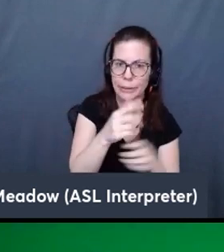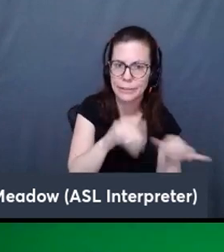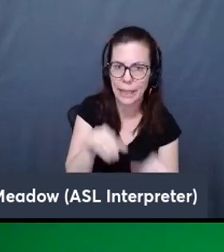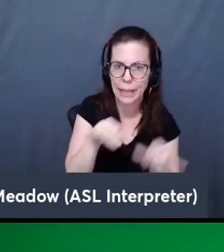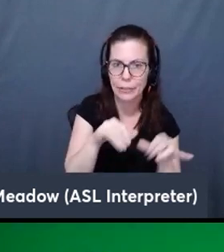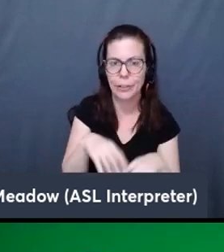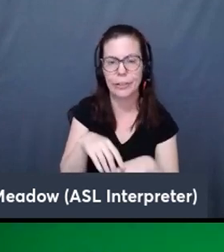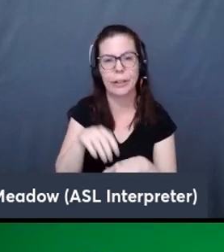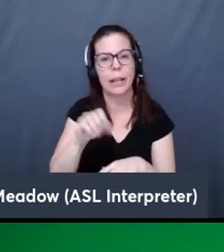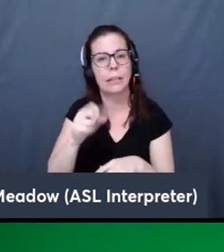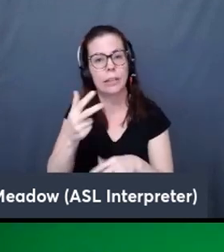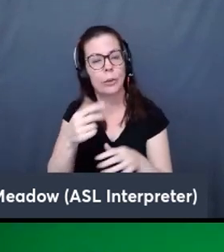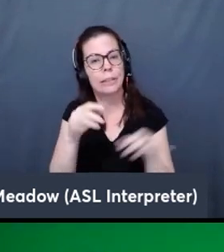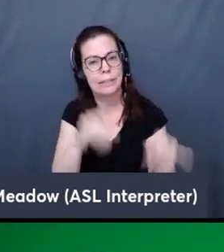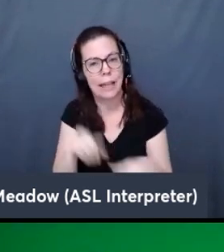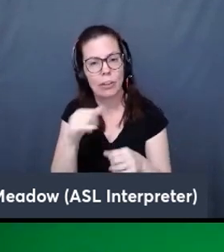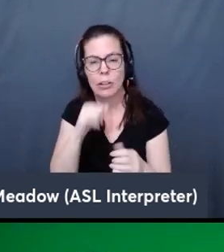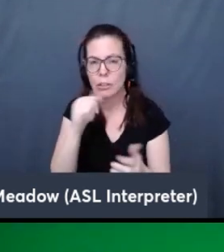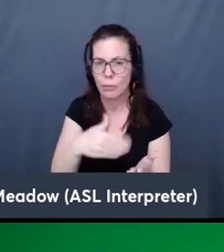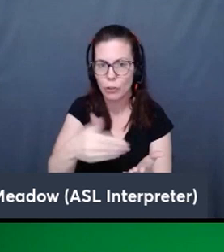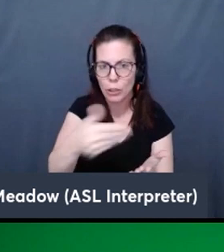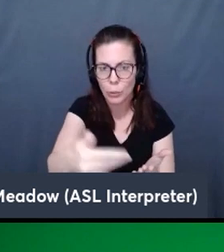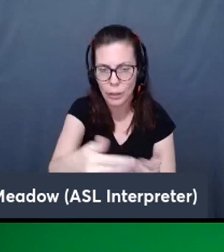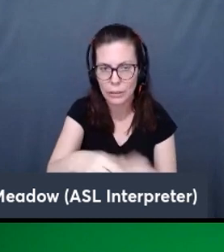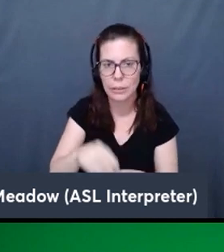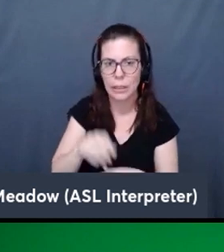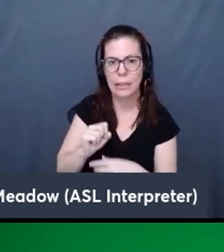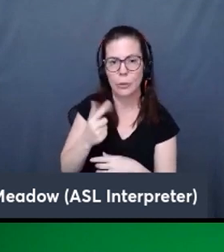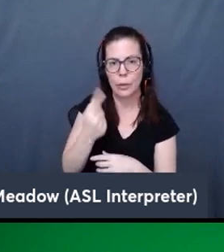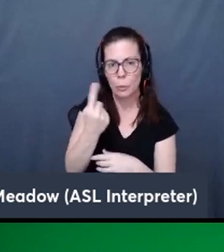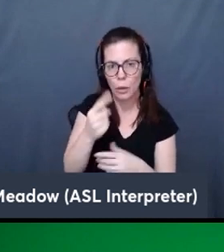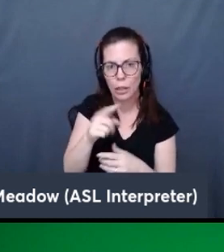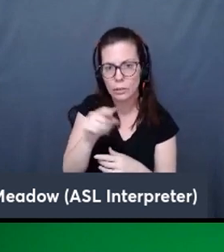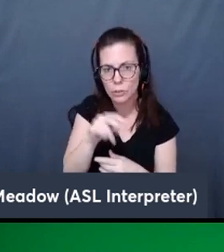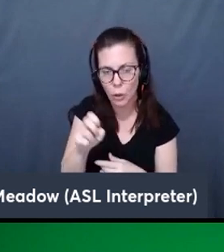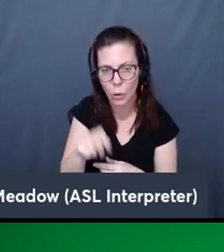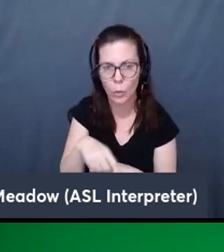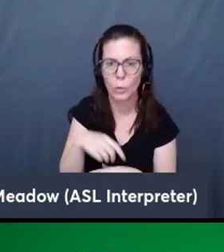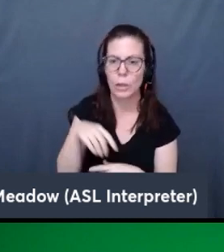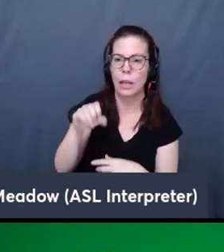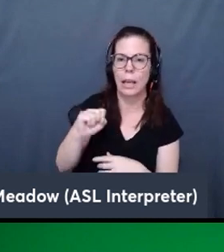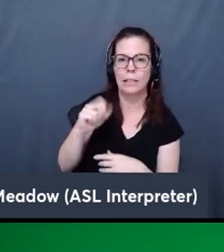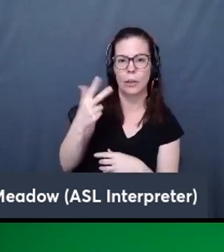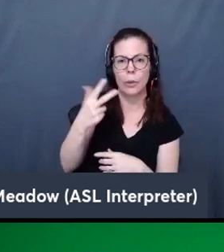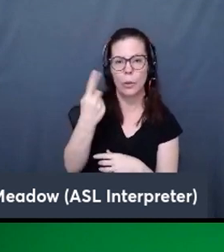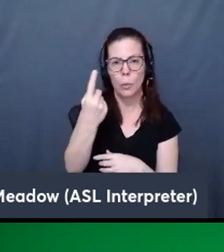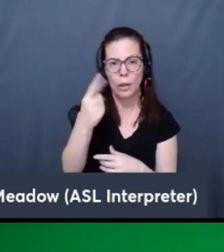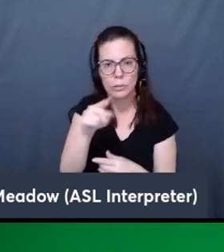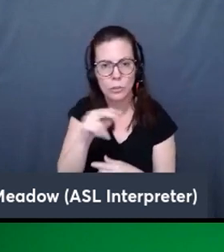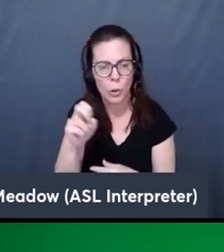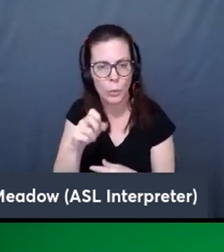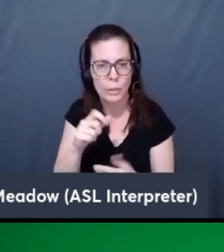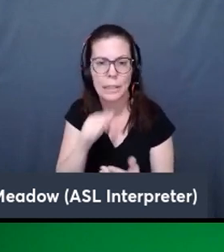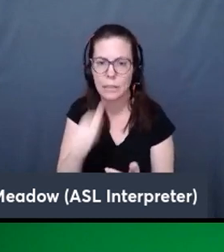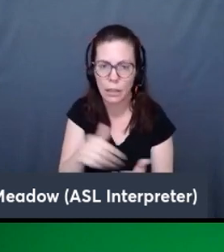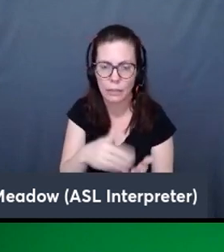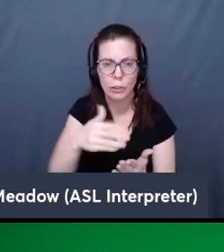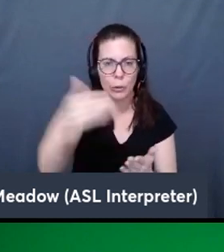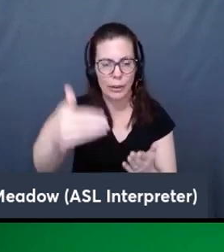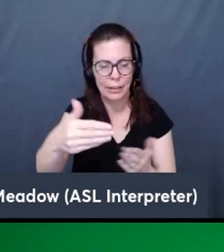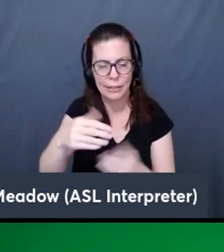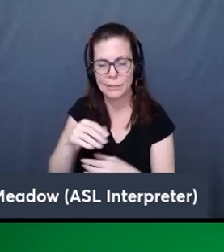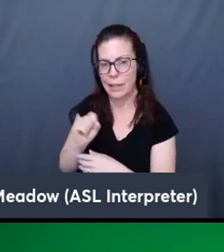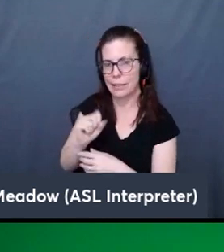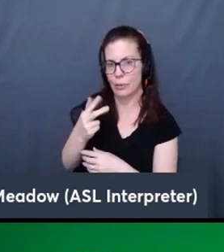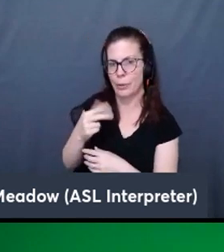standard infrequently accessed, S3 one zone, S3 one zone infrequently accessed, S3 RRS, and